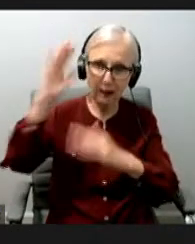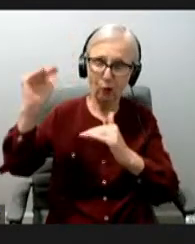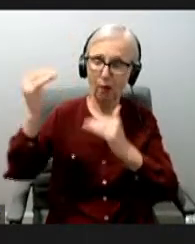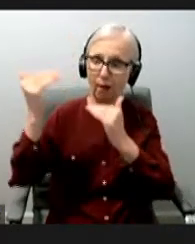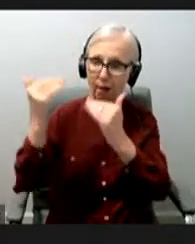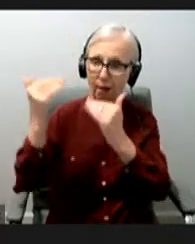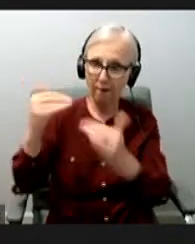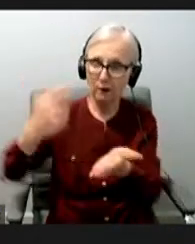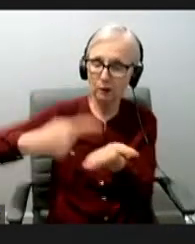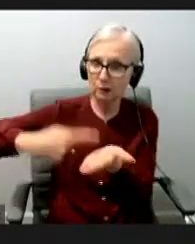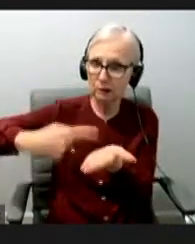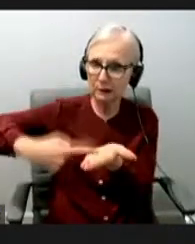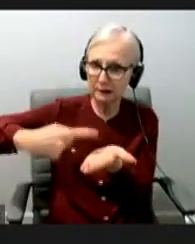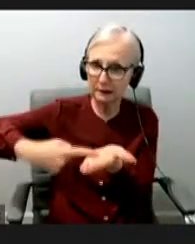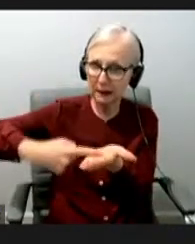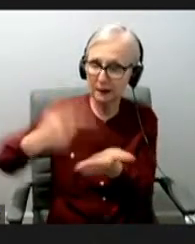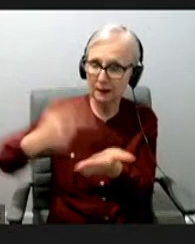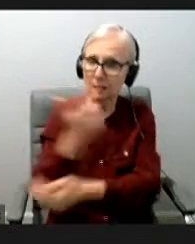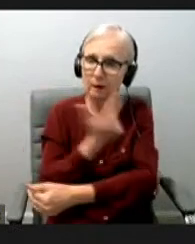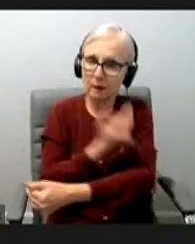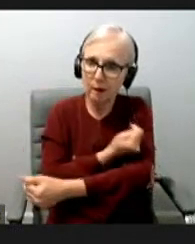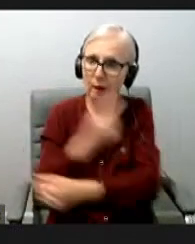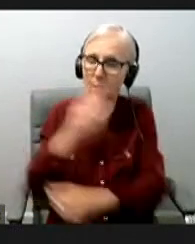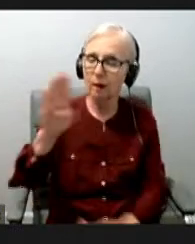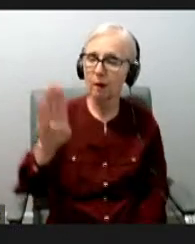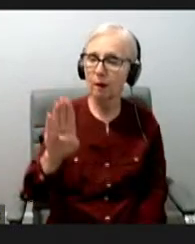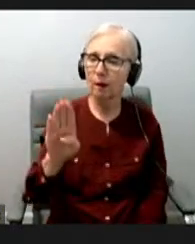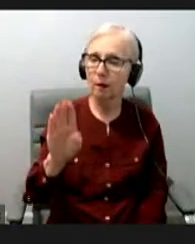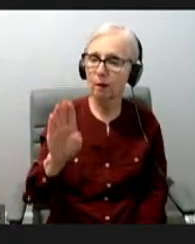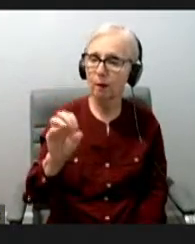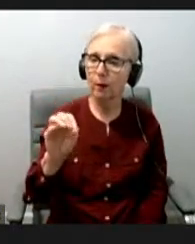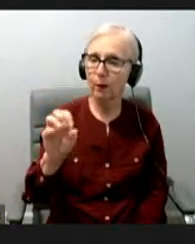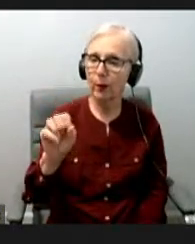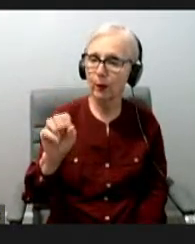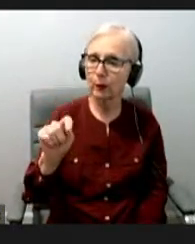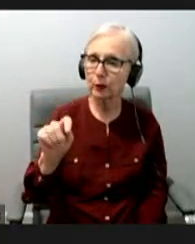to discuss booster shots for a larger